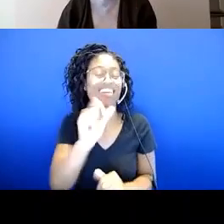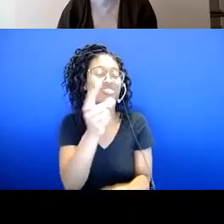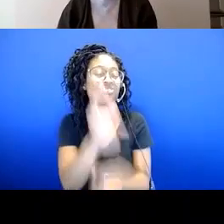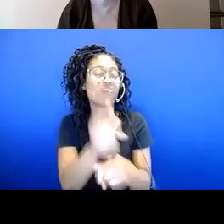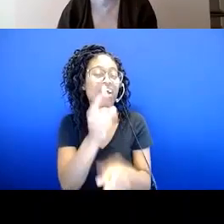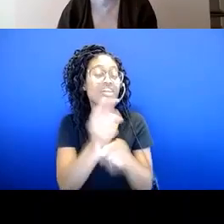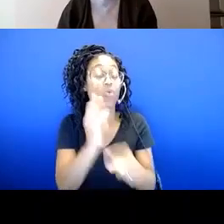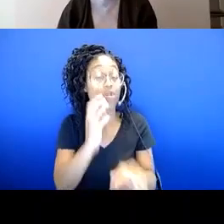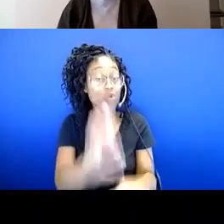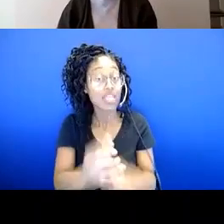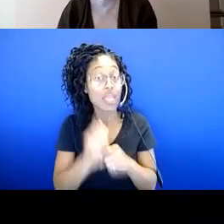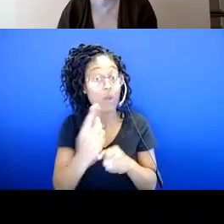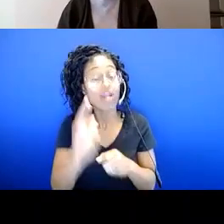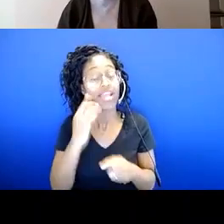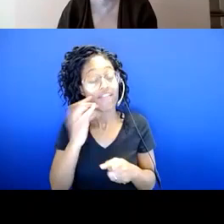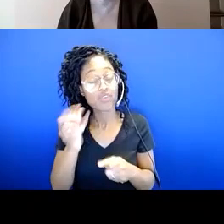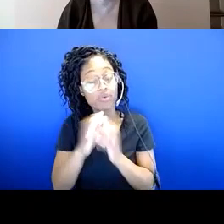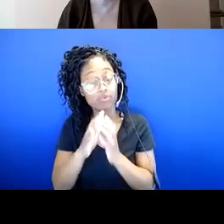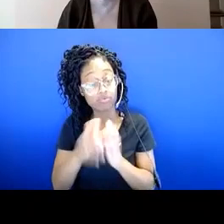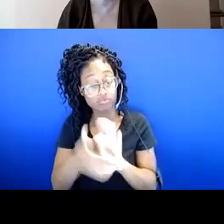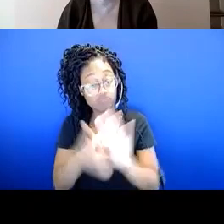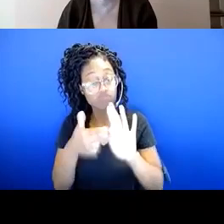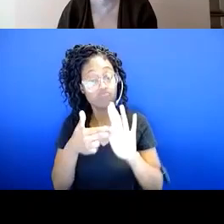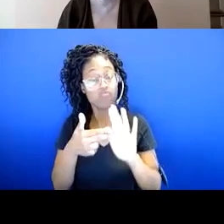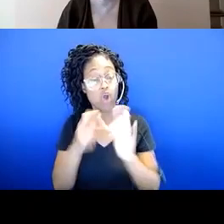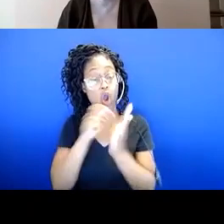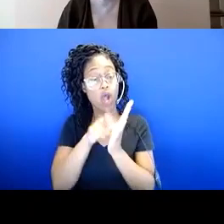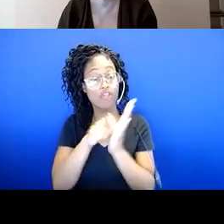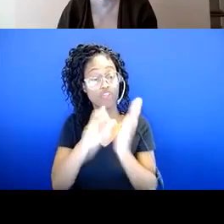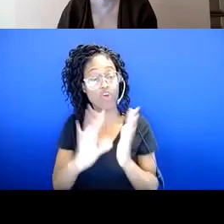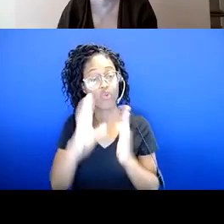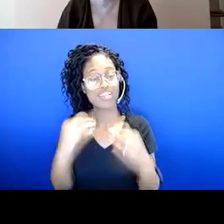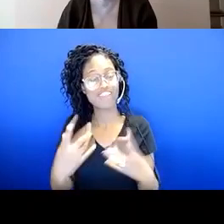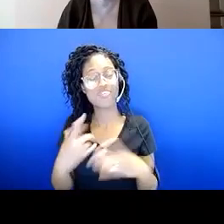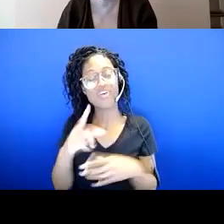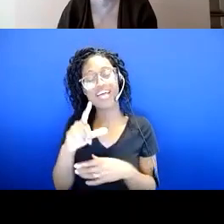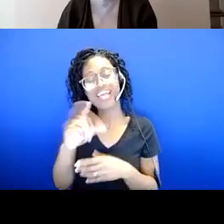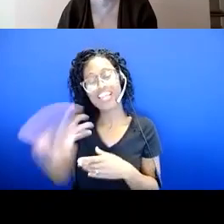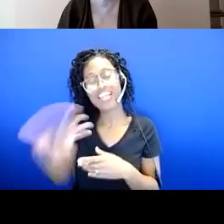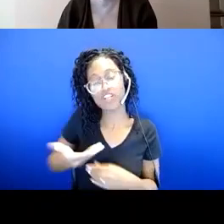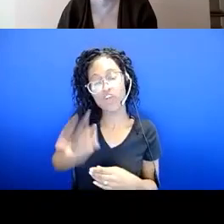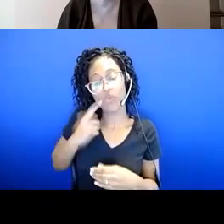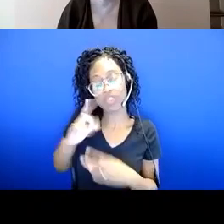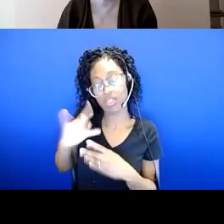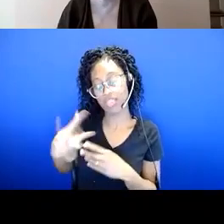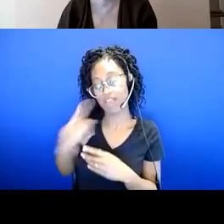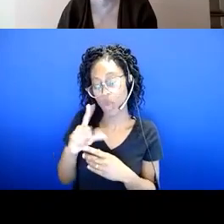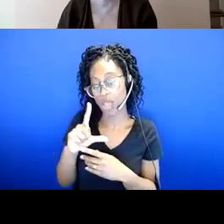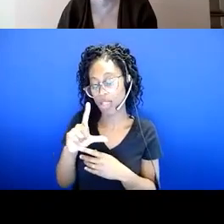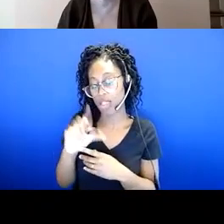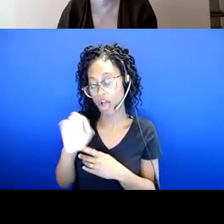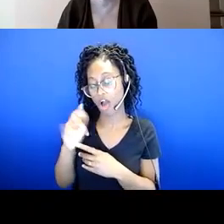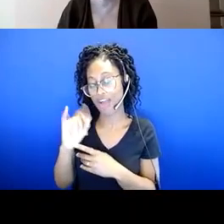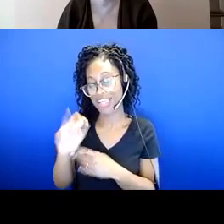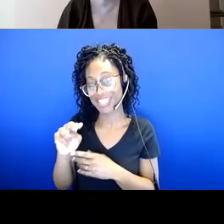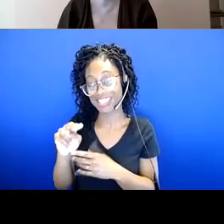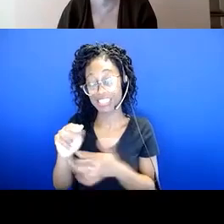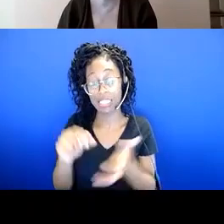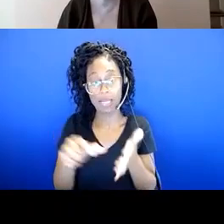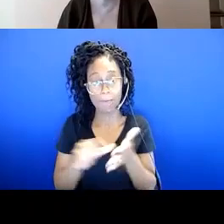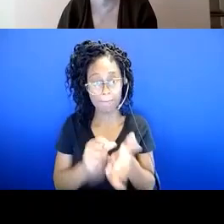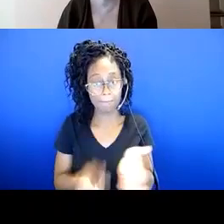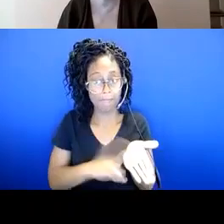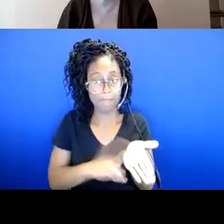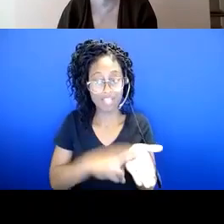author, a letter of invitation with a link to the login page and a username and